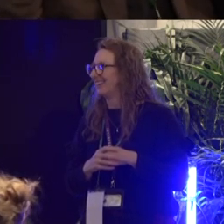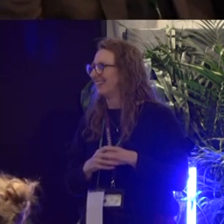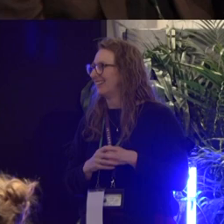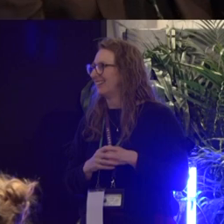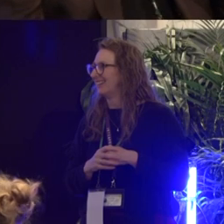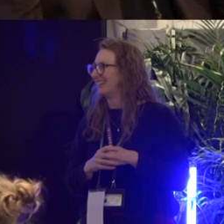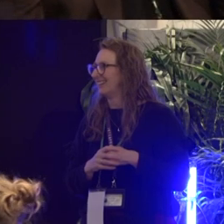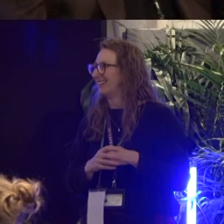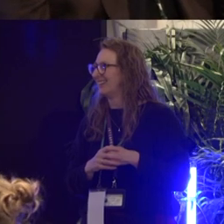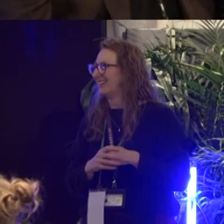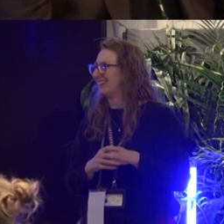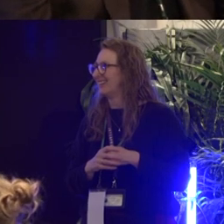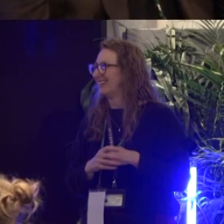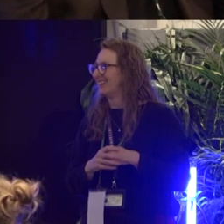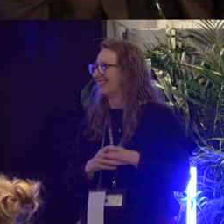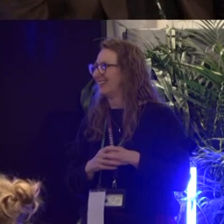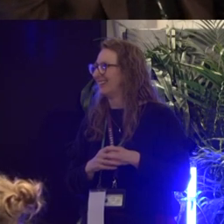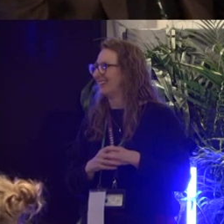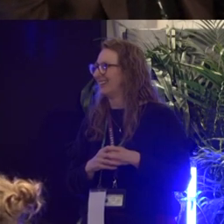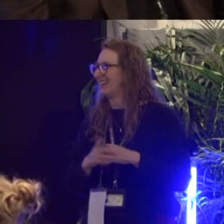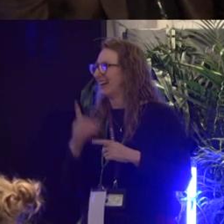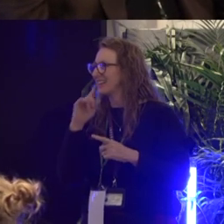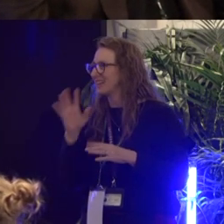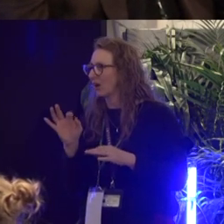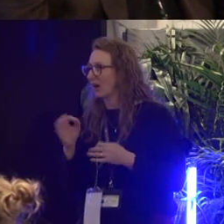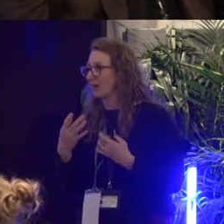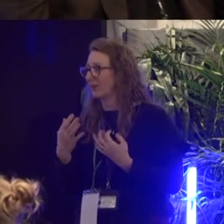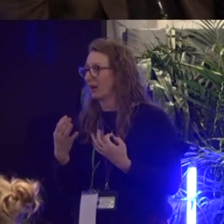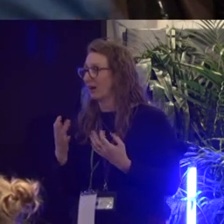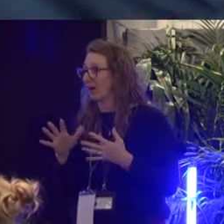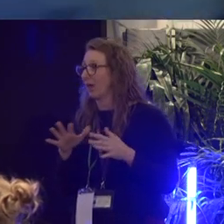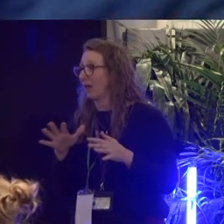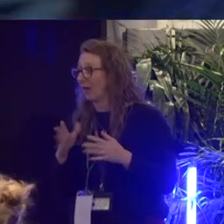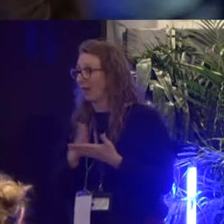Only for the second one. I see a tentative, yep. Yeah.